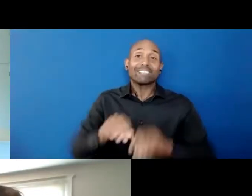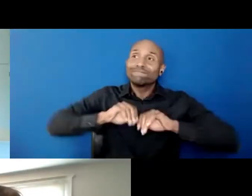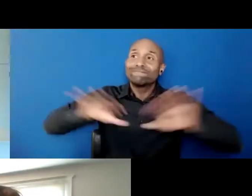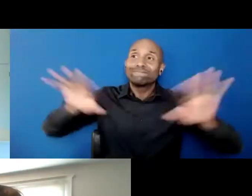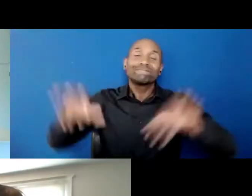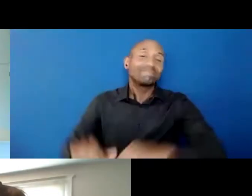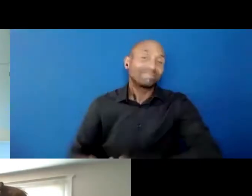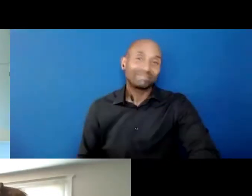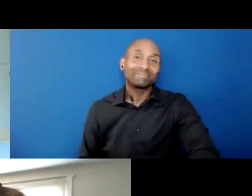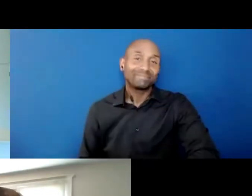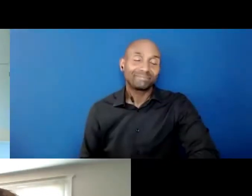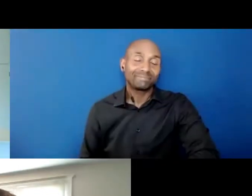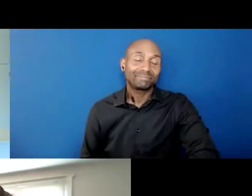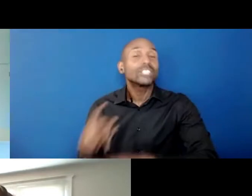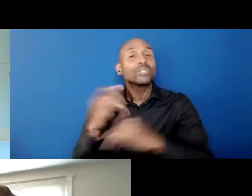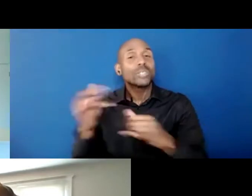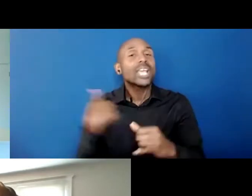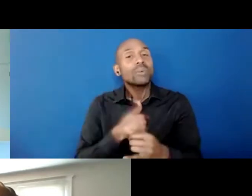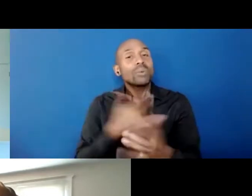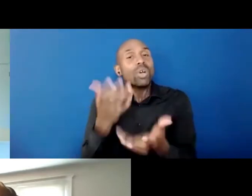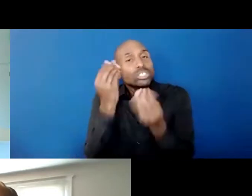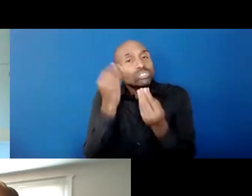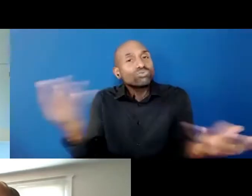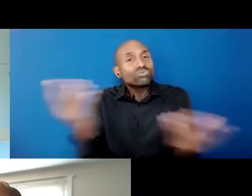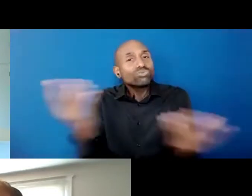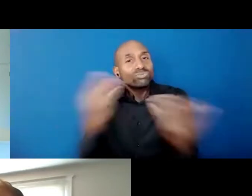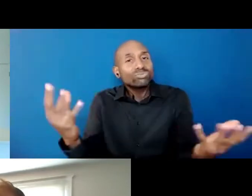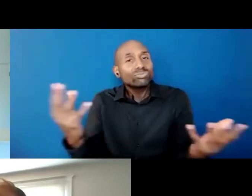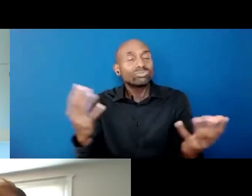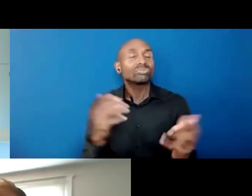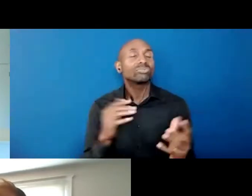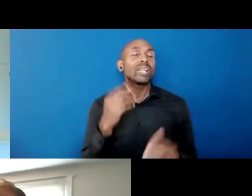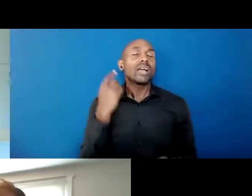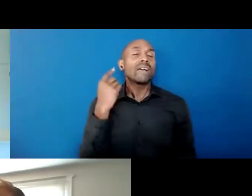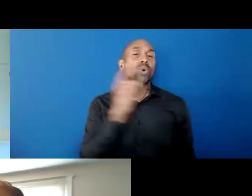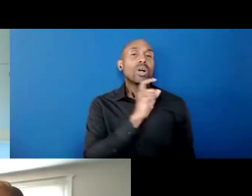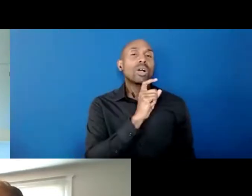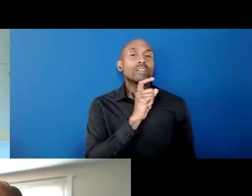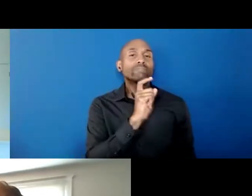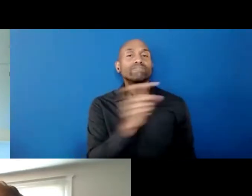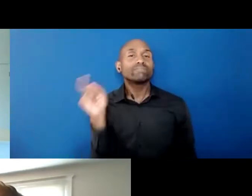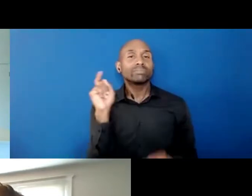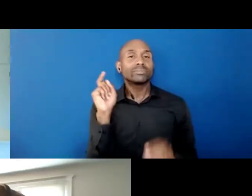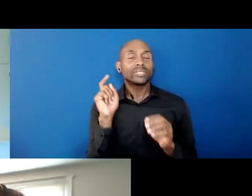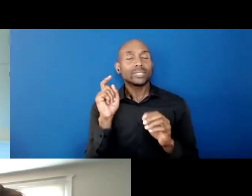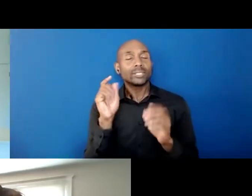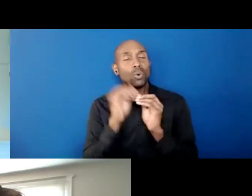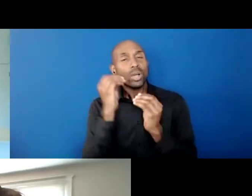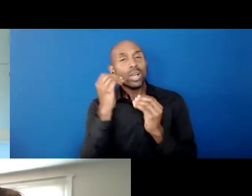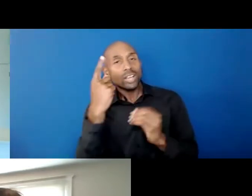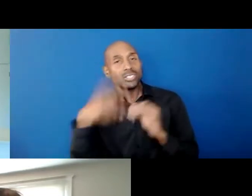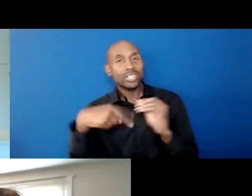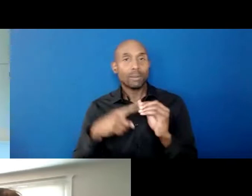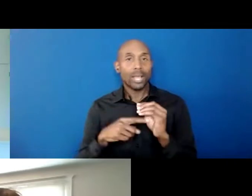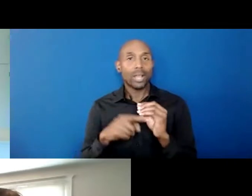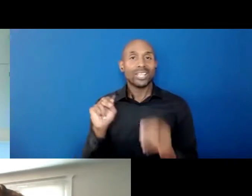that's what we want to share with you today, to give you a good sense of its resources and how you